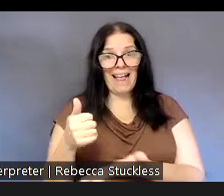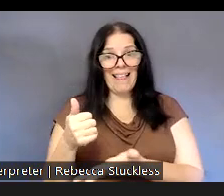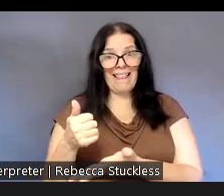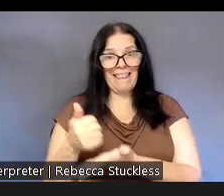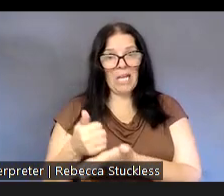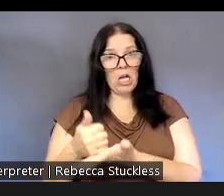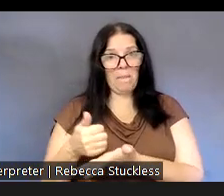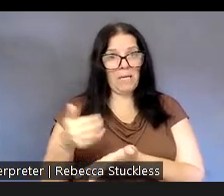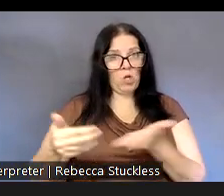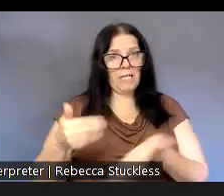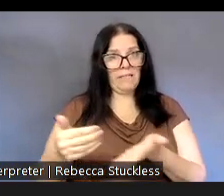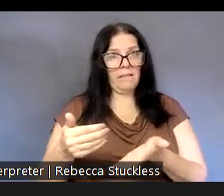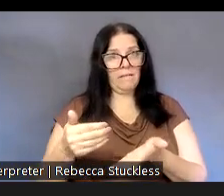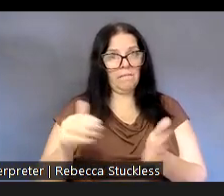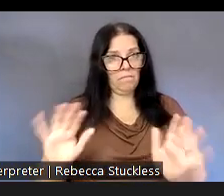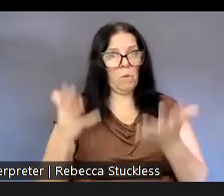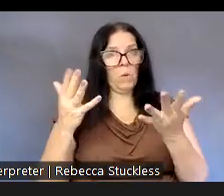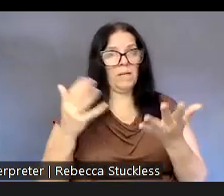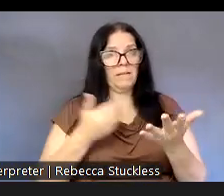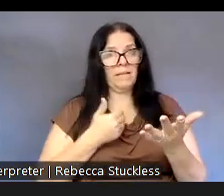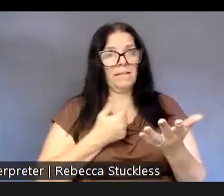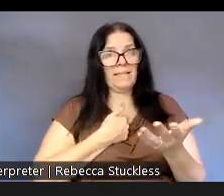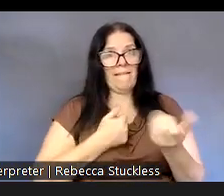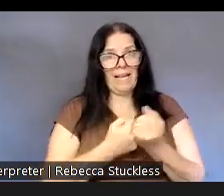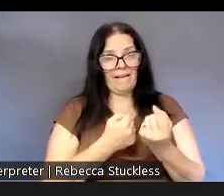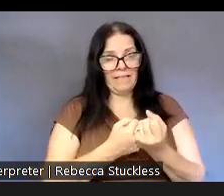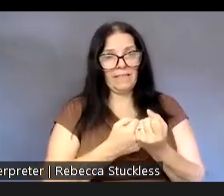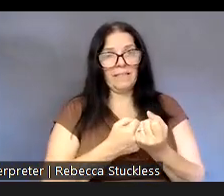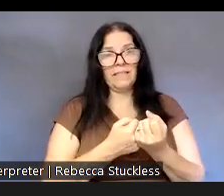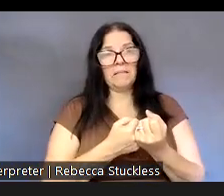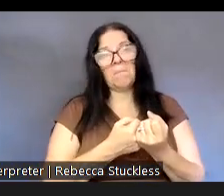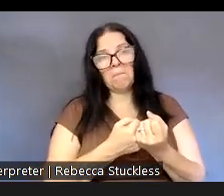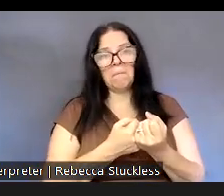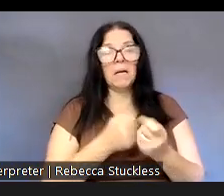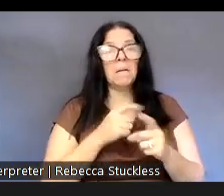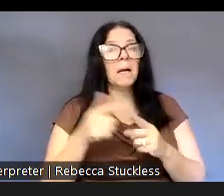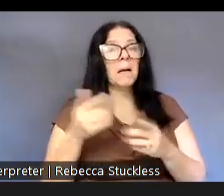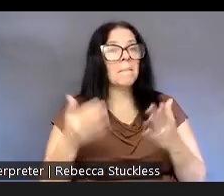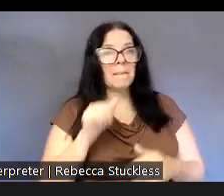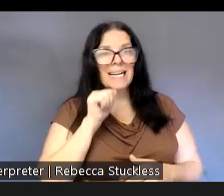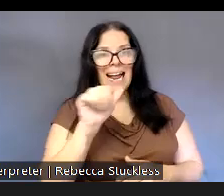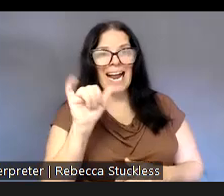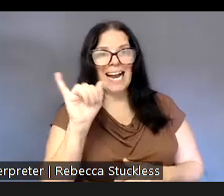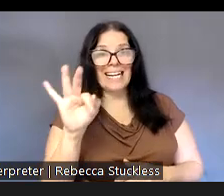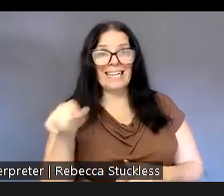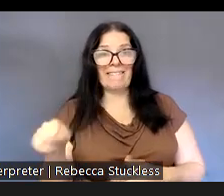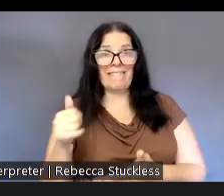and resilience? Maybe not if the therapy reinforces a victim